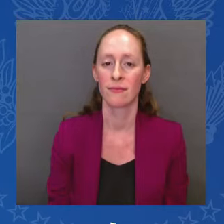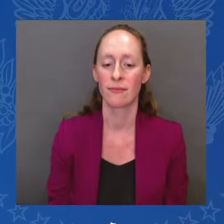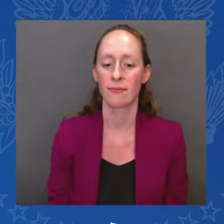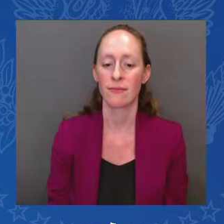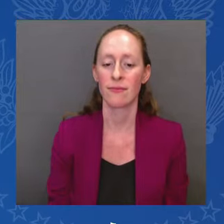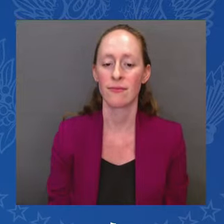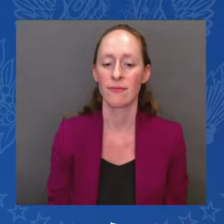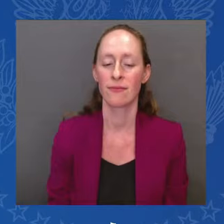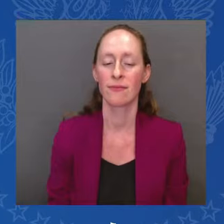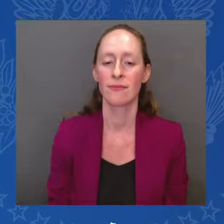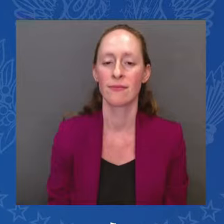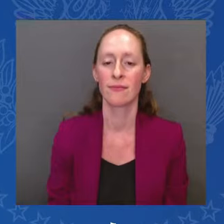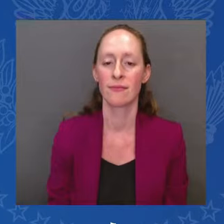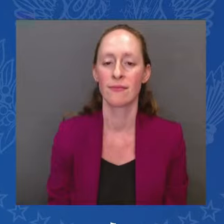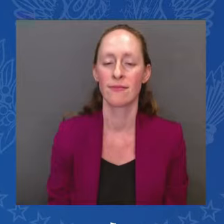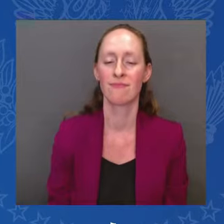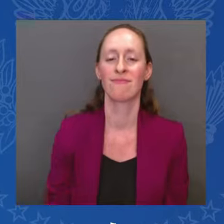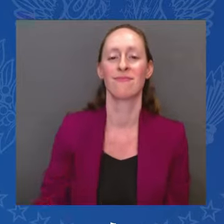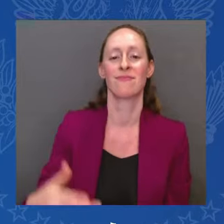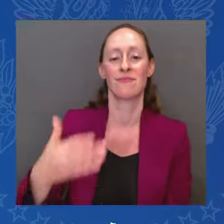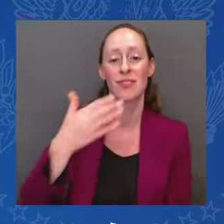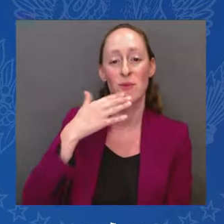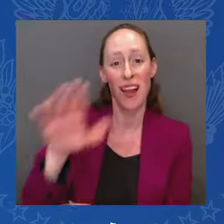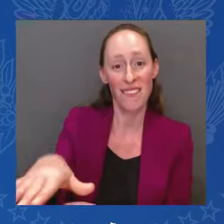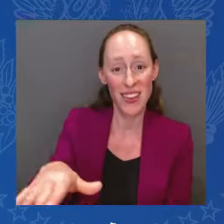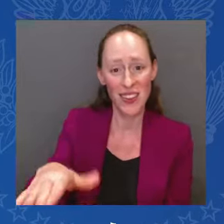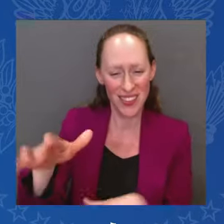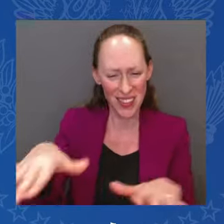Good afternoon, everyone. Please be seated. Good afternoon.